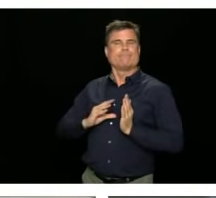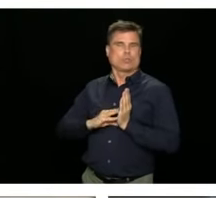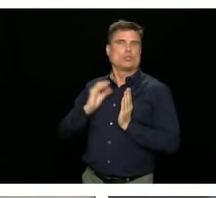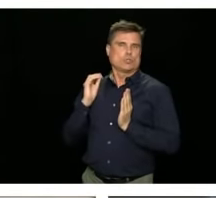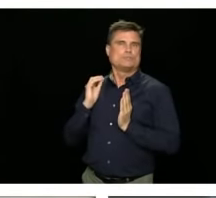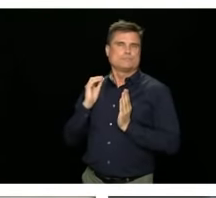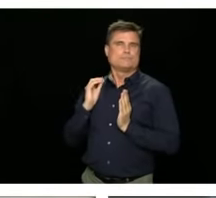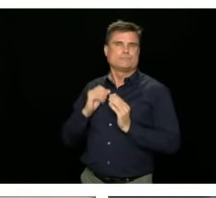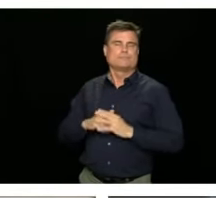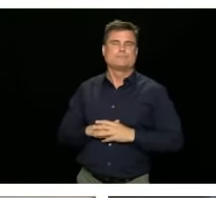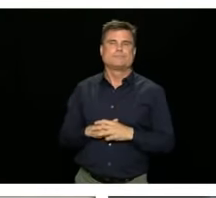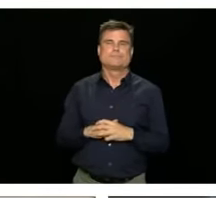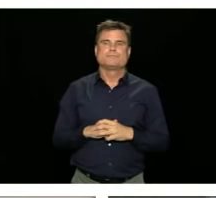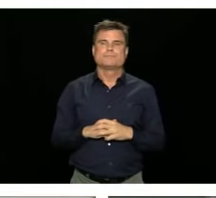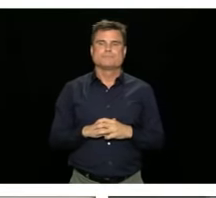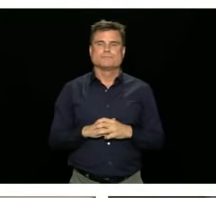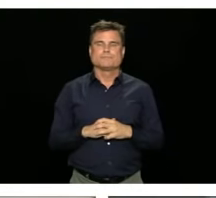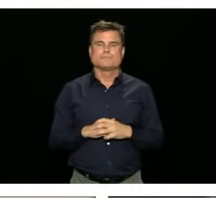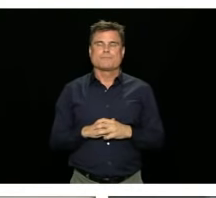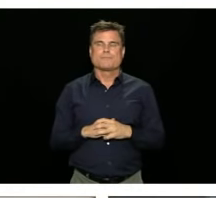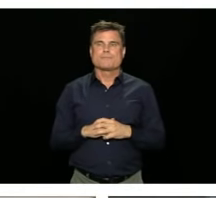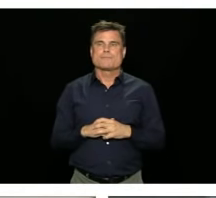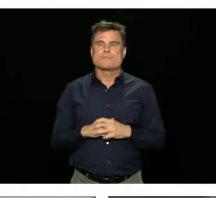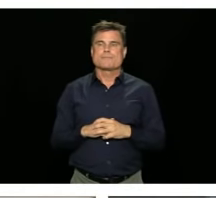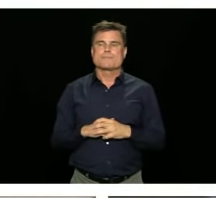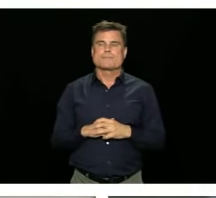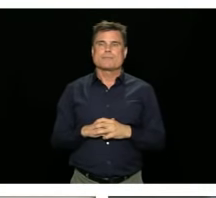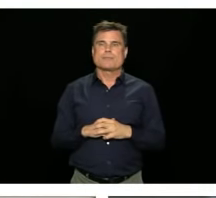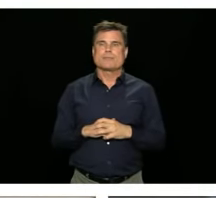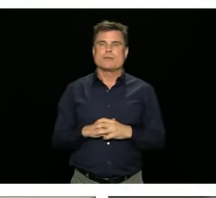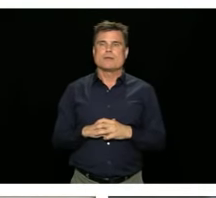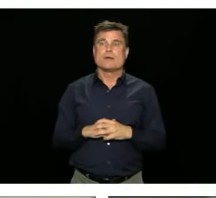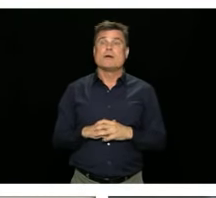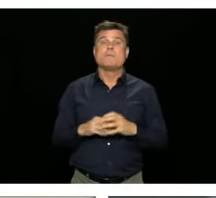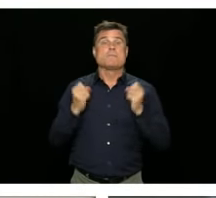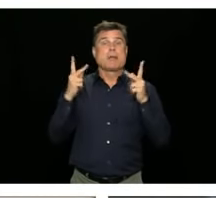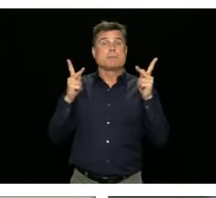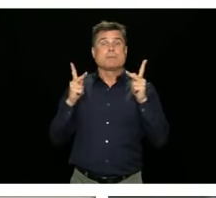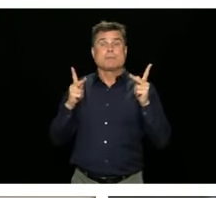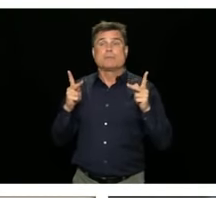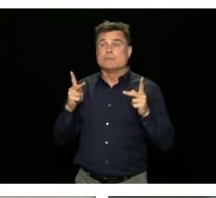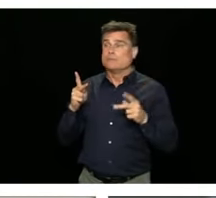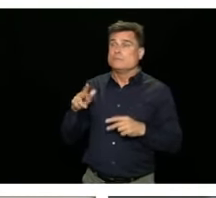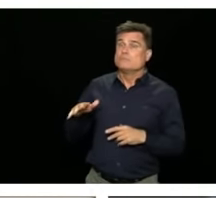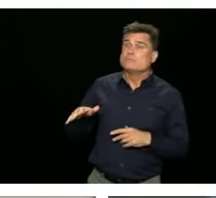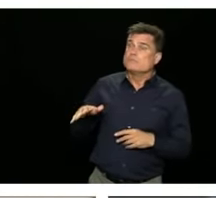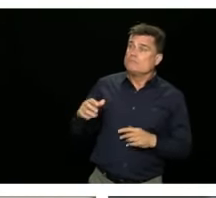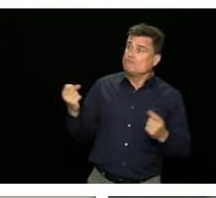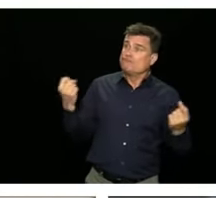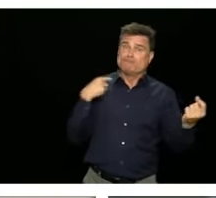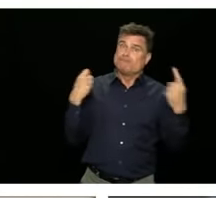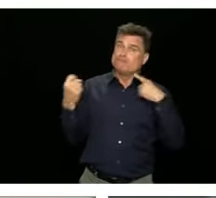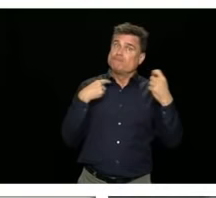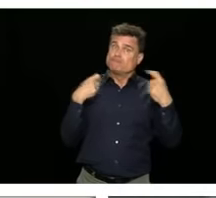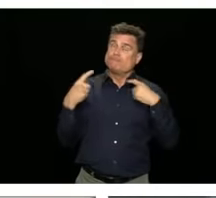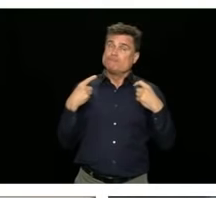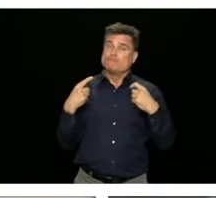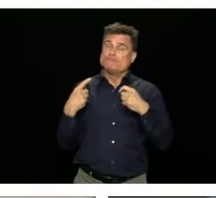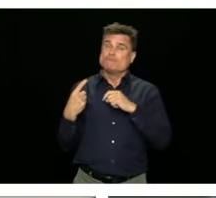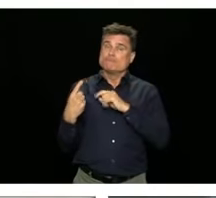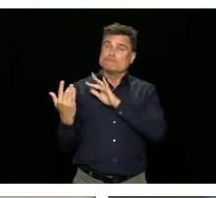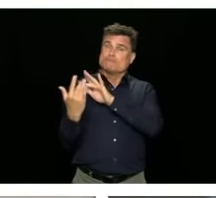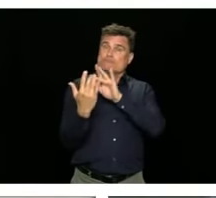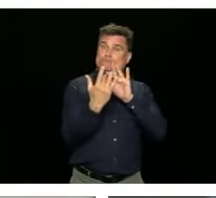me, especially during the challenge time that we went through with the Wet'suwet'en.